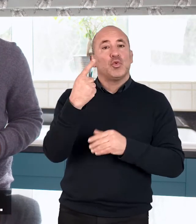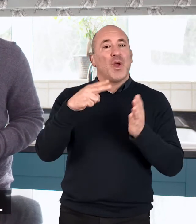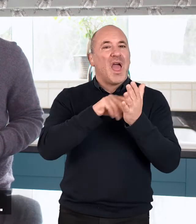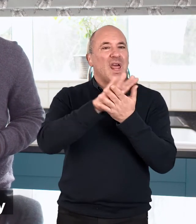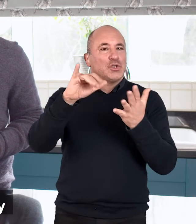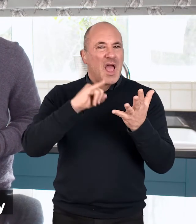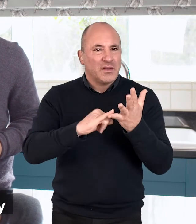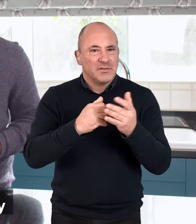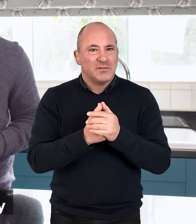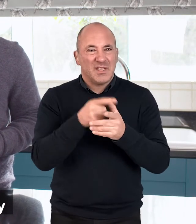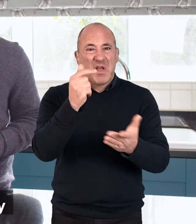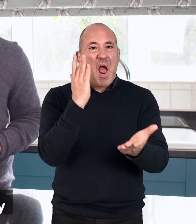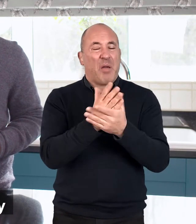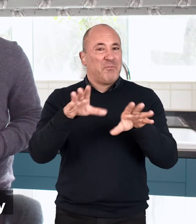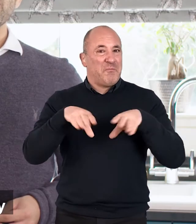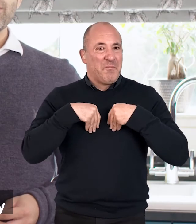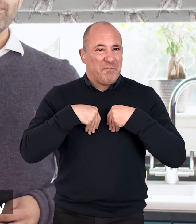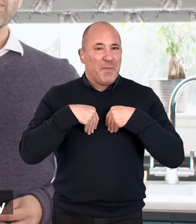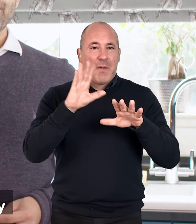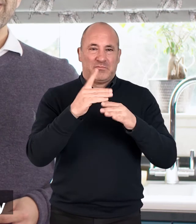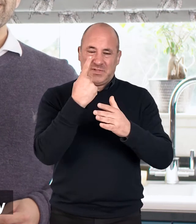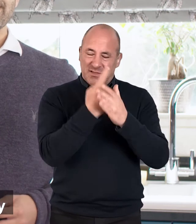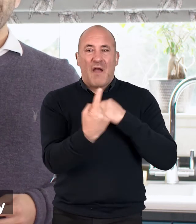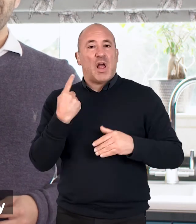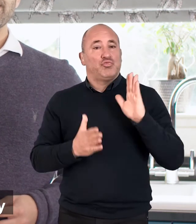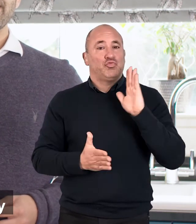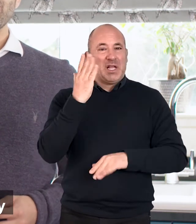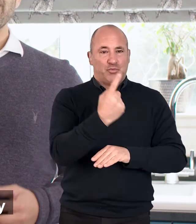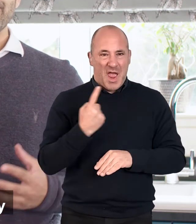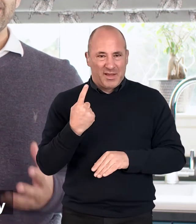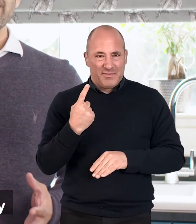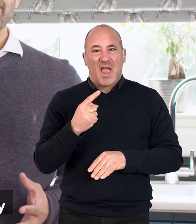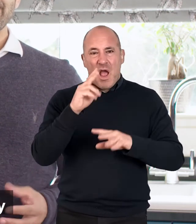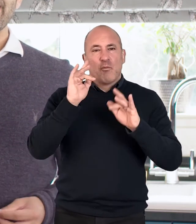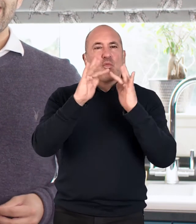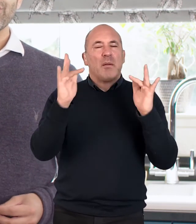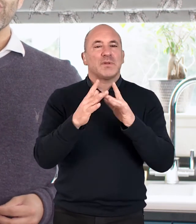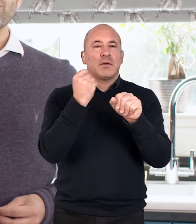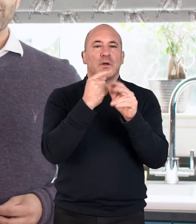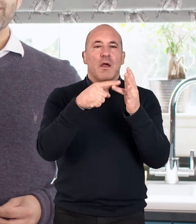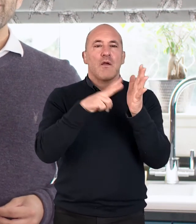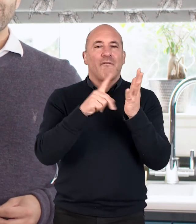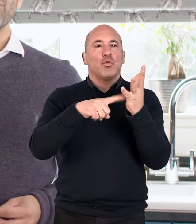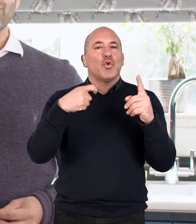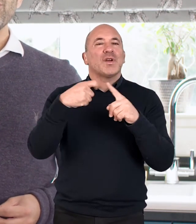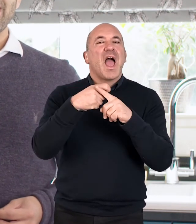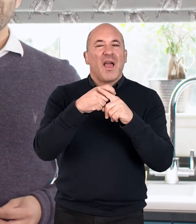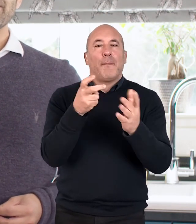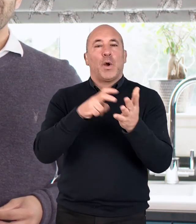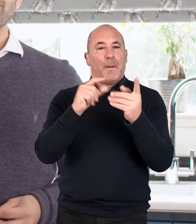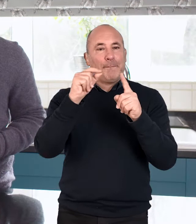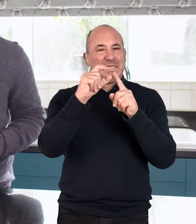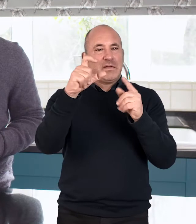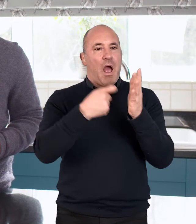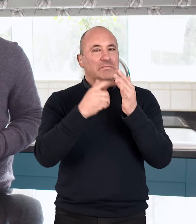the NHS and if your result is positive, you must begin self-isolation immediately and go to the gov.uk